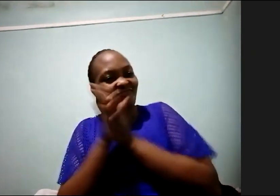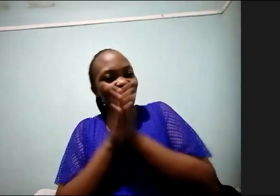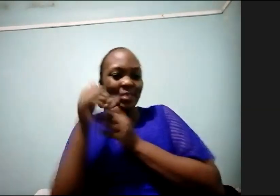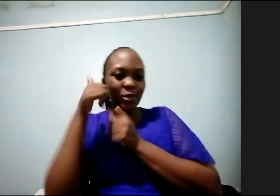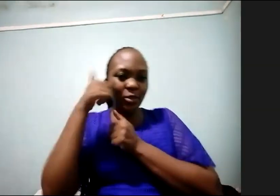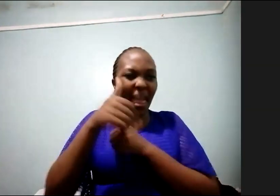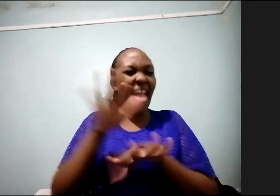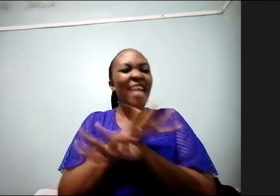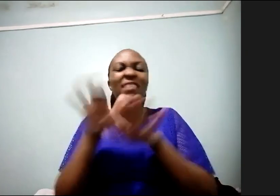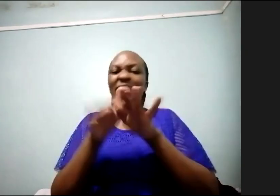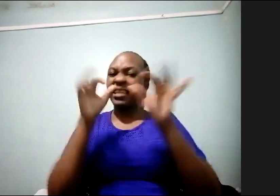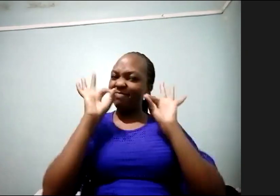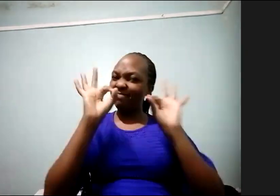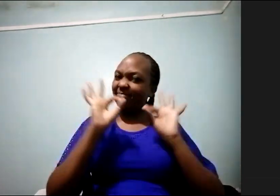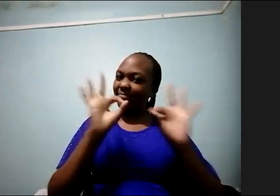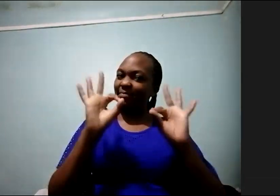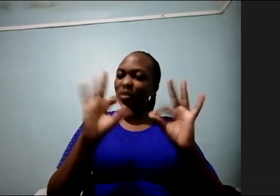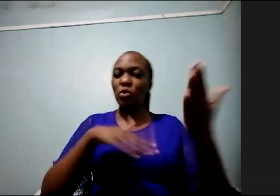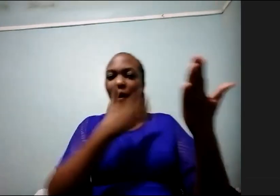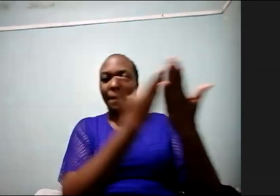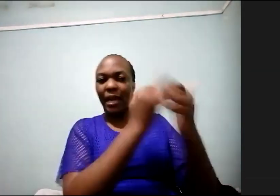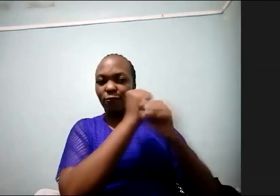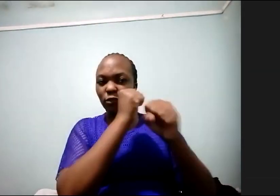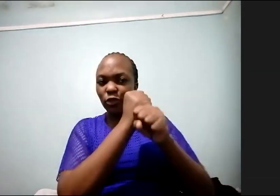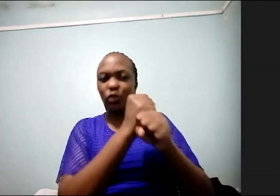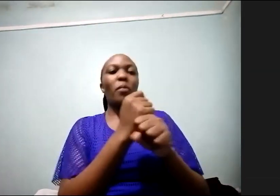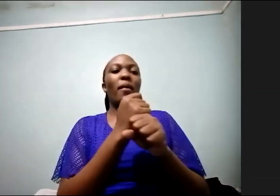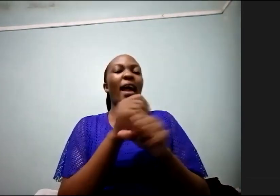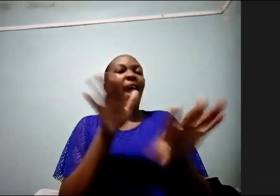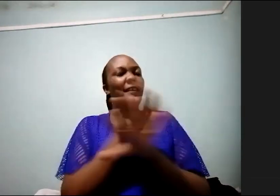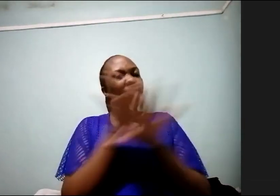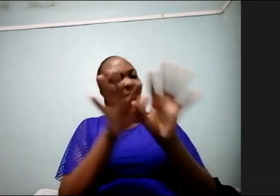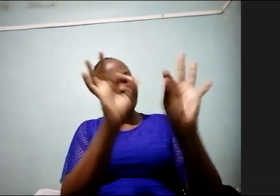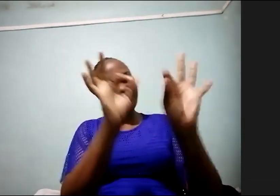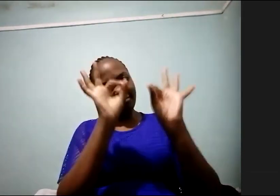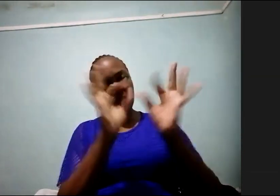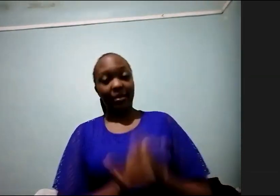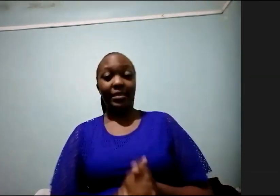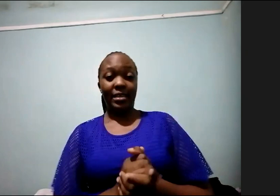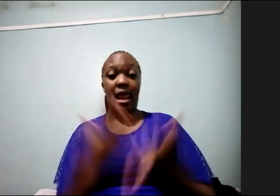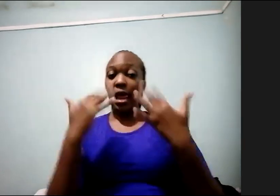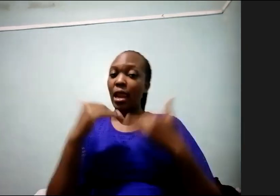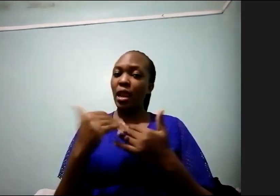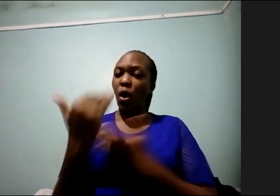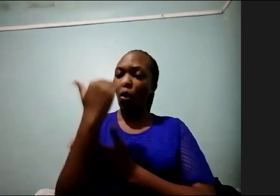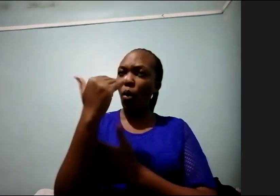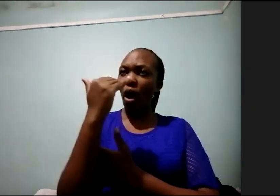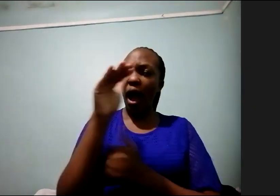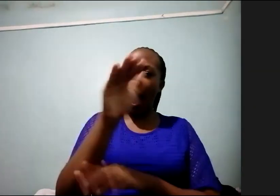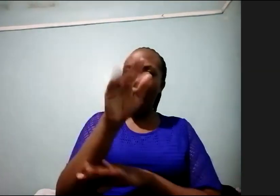jobs, your resume is super. The question is then, what next? How